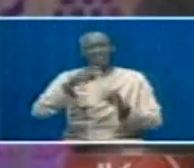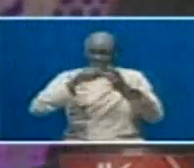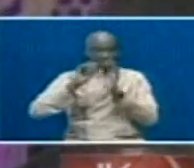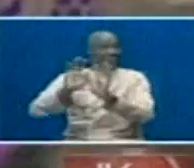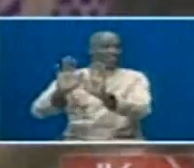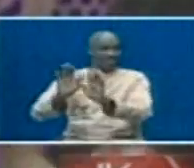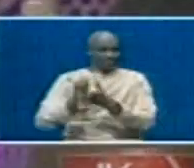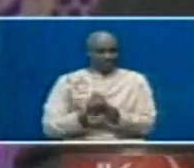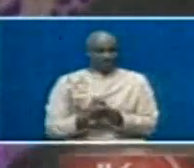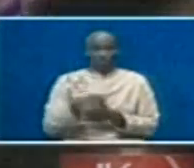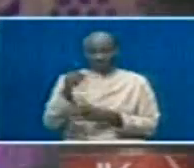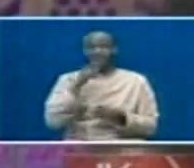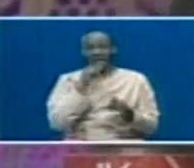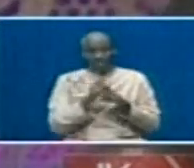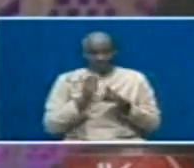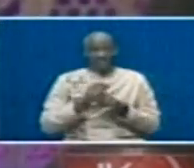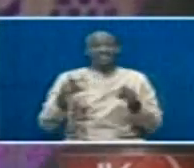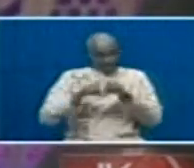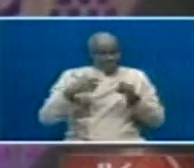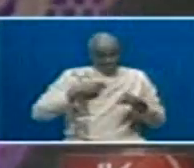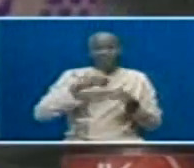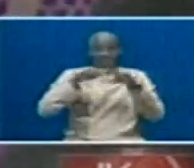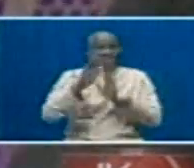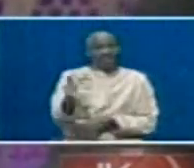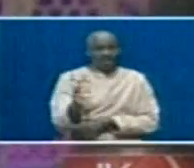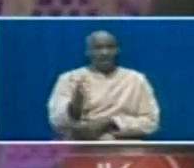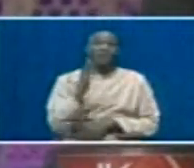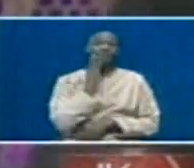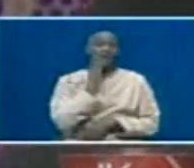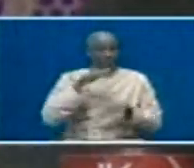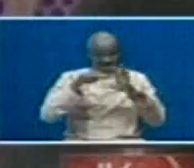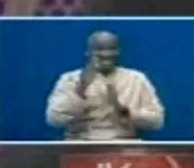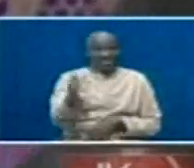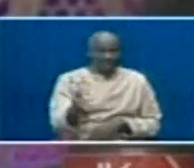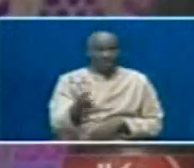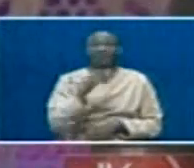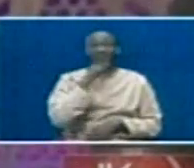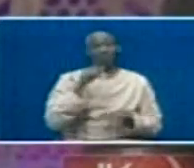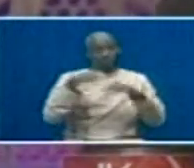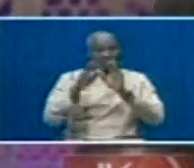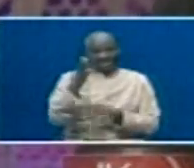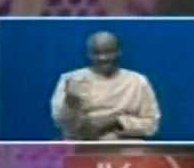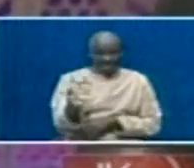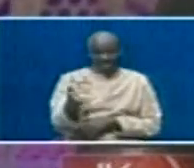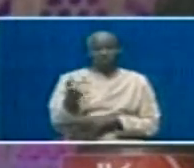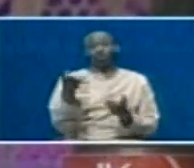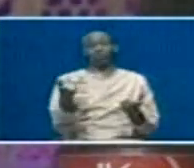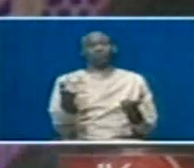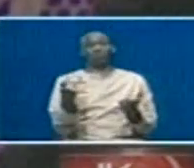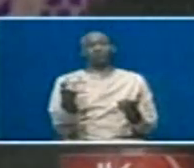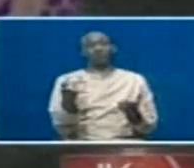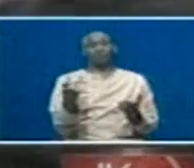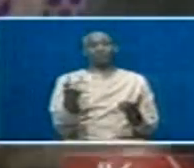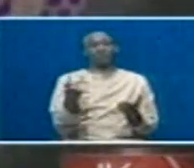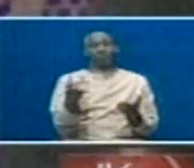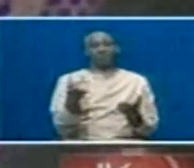to you, I'm a Ndugu Wandugu, I'll be buried there. Uh-huh. My mother was buried there. My father was buried there, although he's not a Mazrui, you understand?